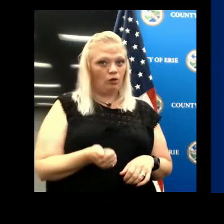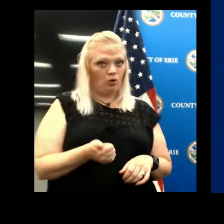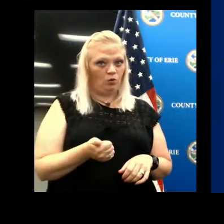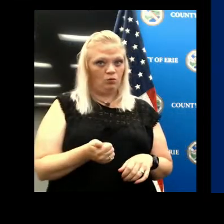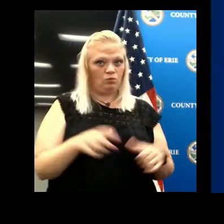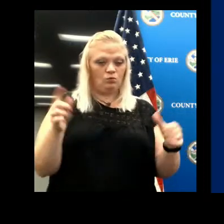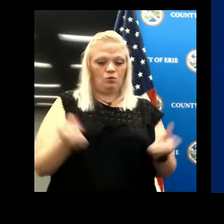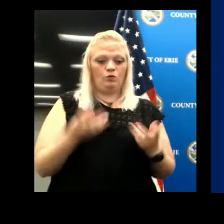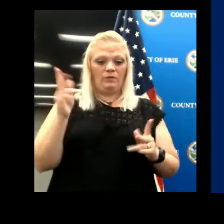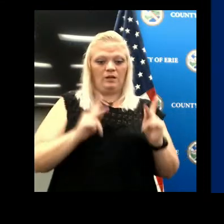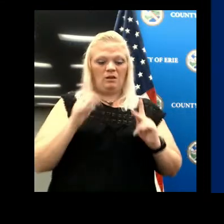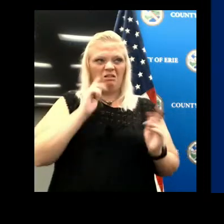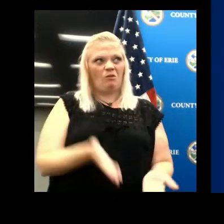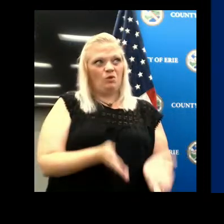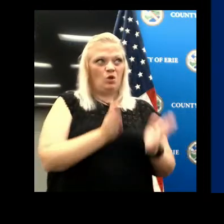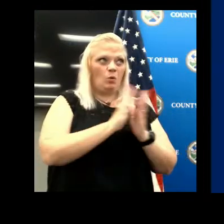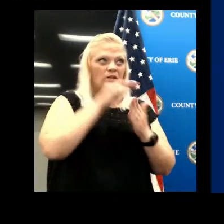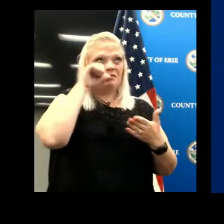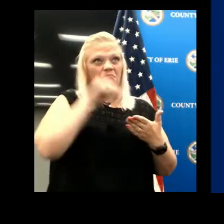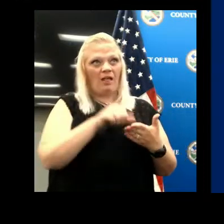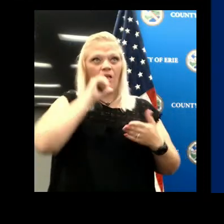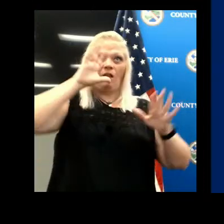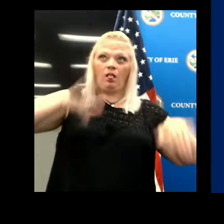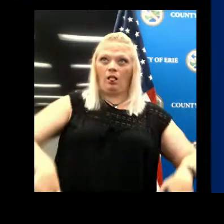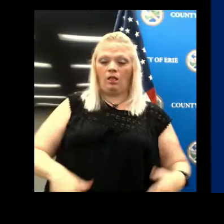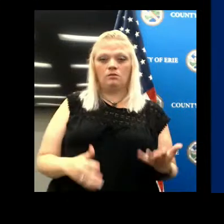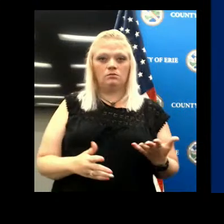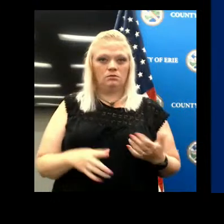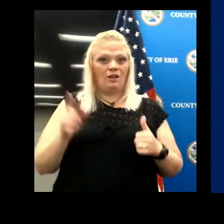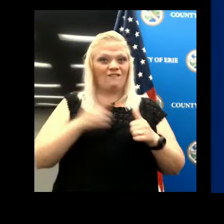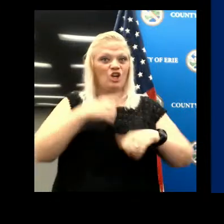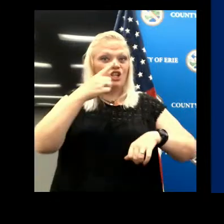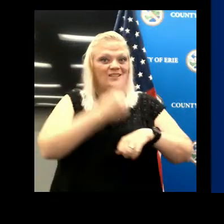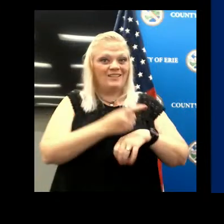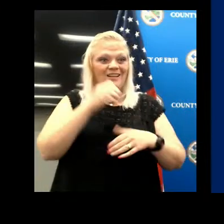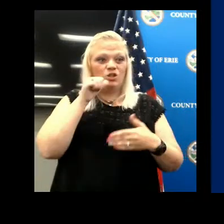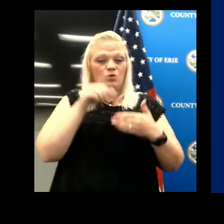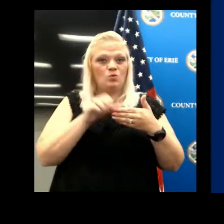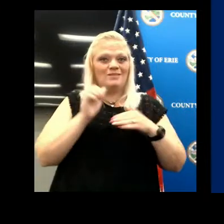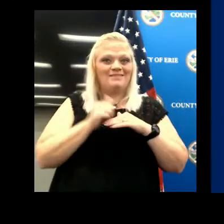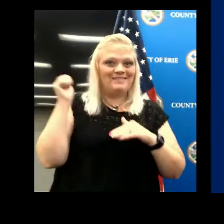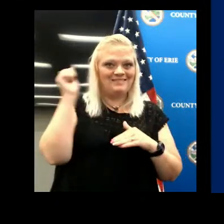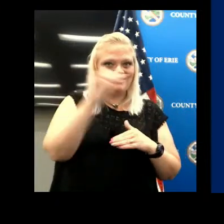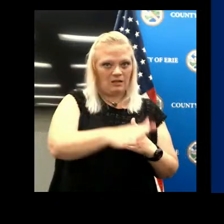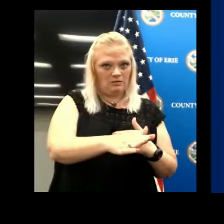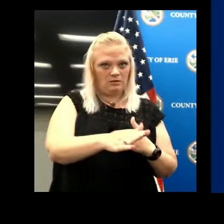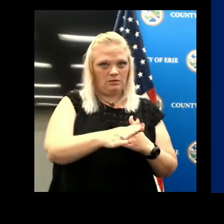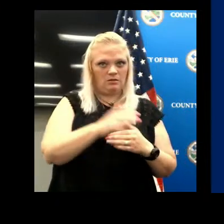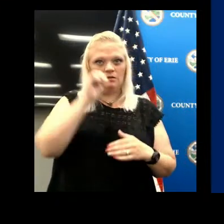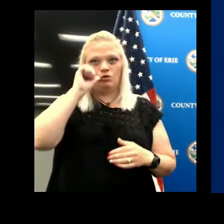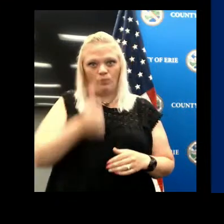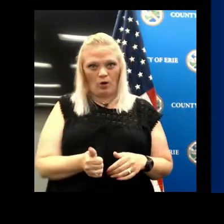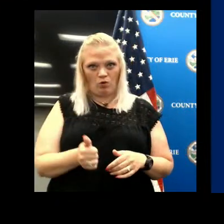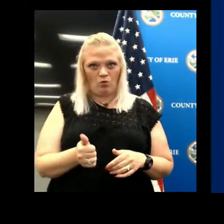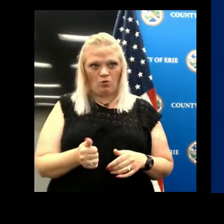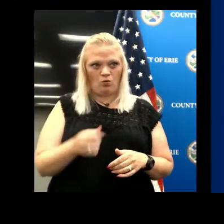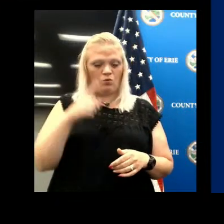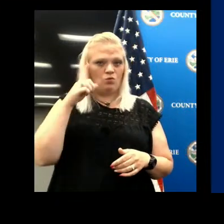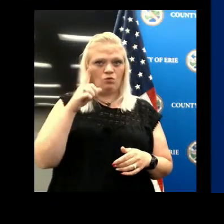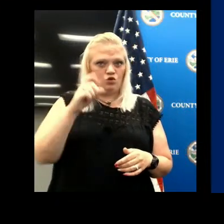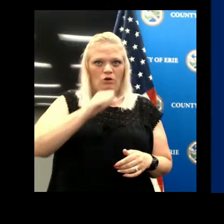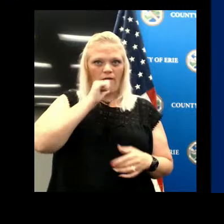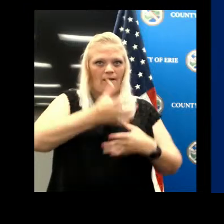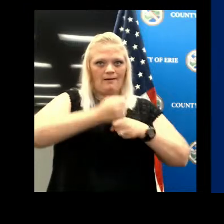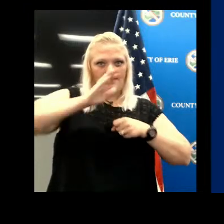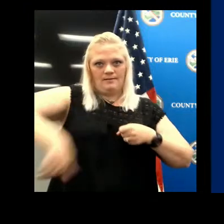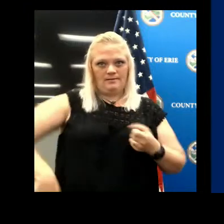lot of people are saying, I requested a mail-in ballot, I haven't gotten one yet. The first day it could be sent out by the Erie County Board of Elections is actually tomorrow. You shouldn't have gotten one